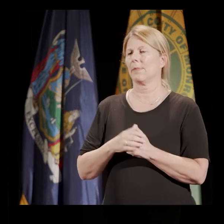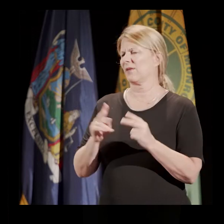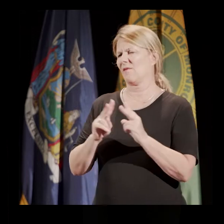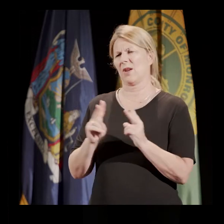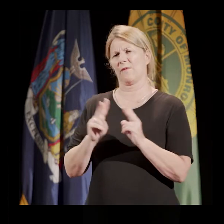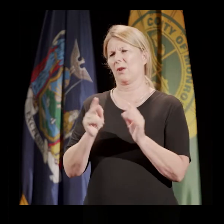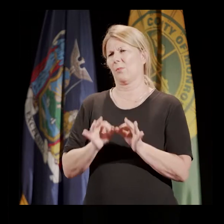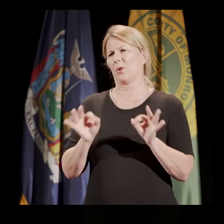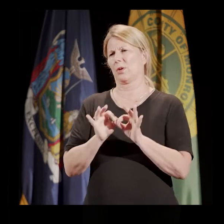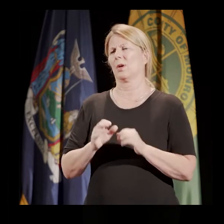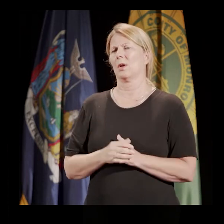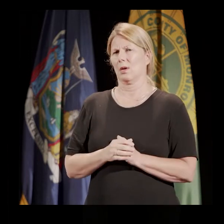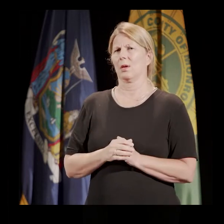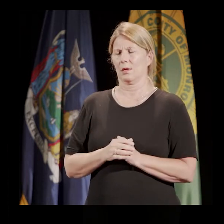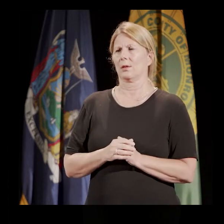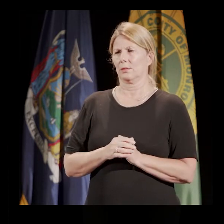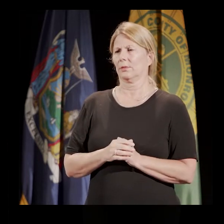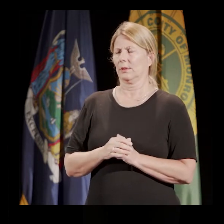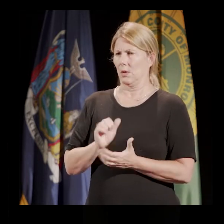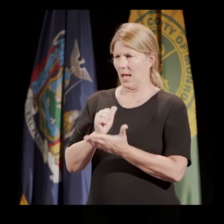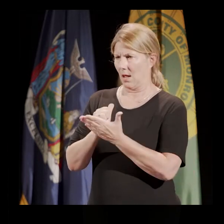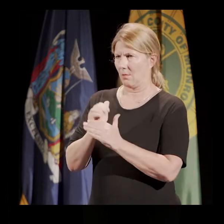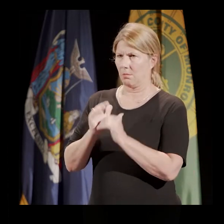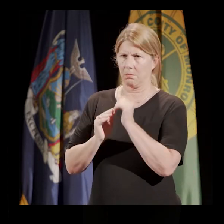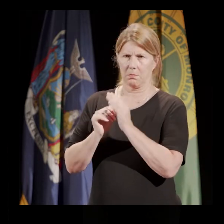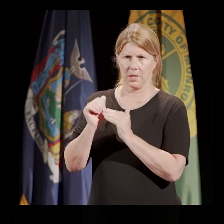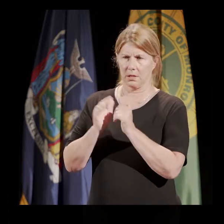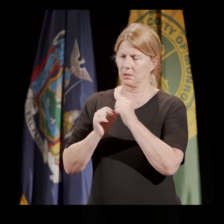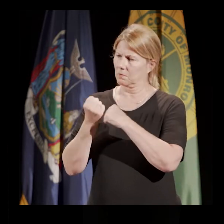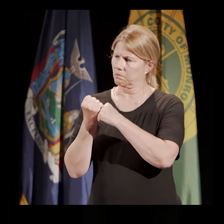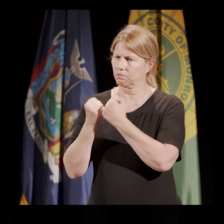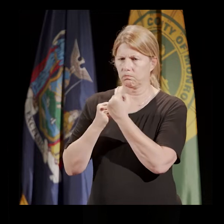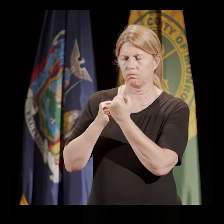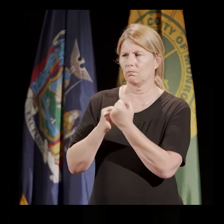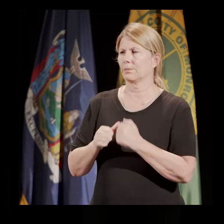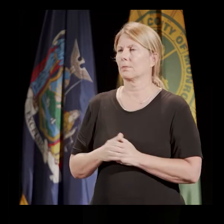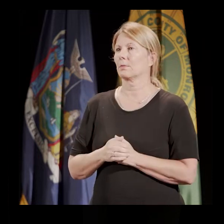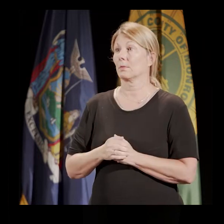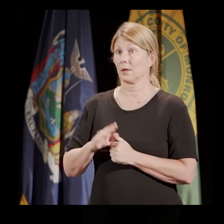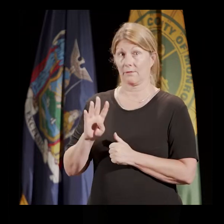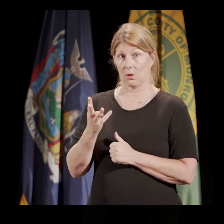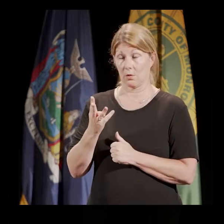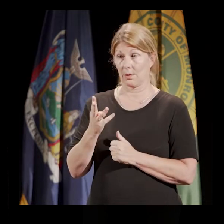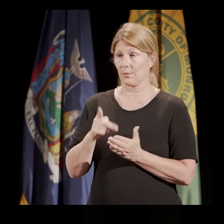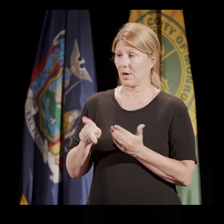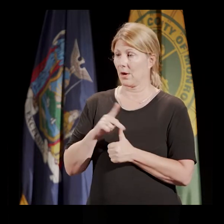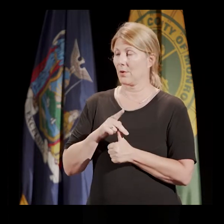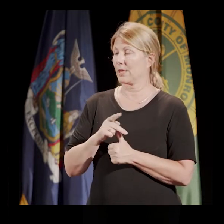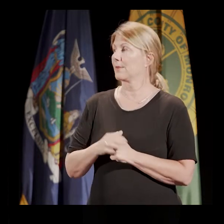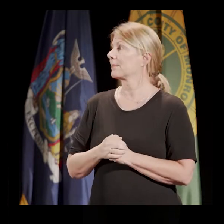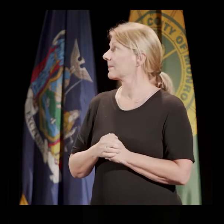community partnerships to form the foundation of community policing. Our fourth priority is strengthening neighborhoods.